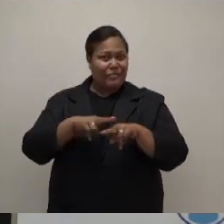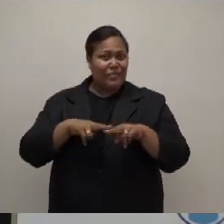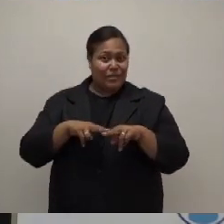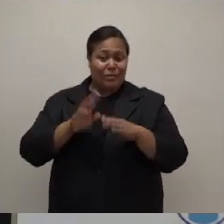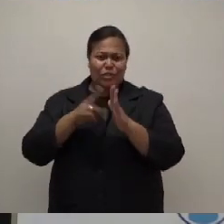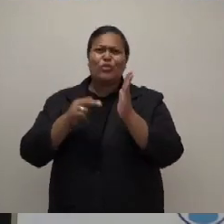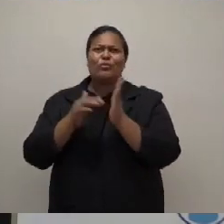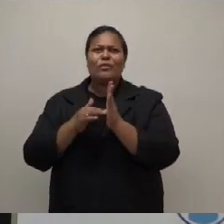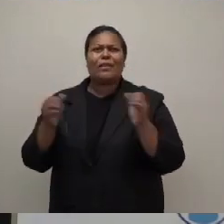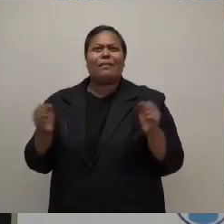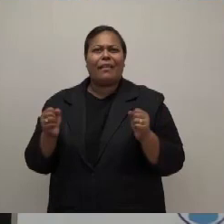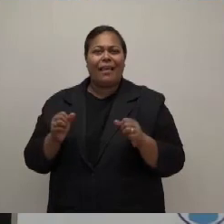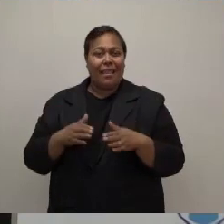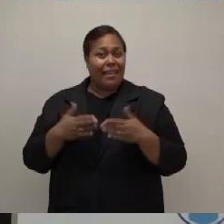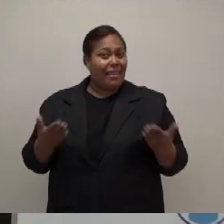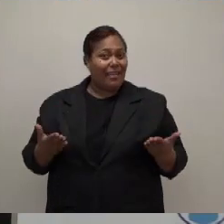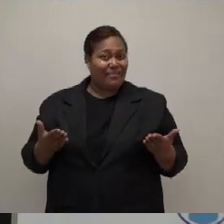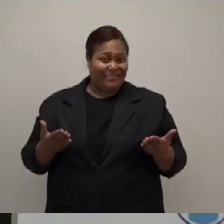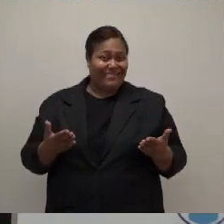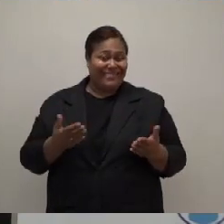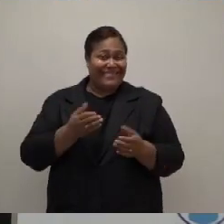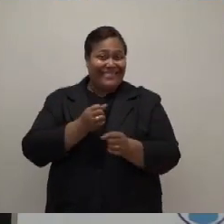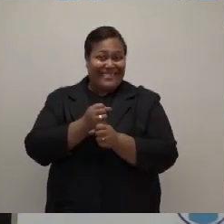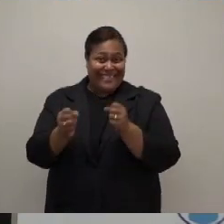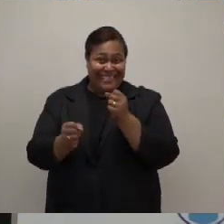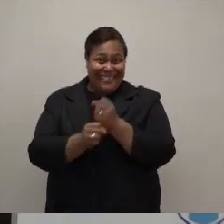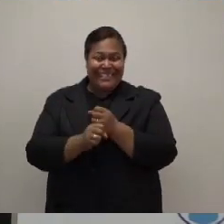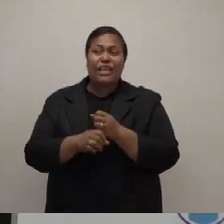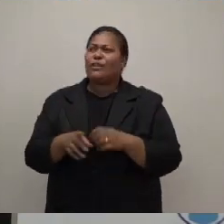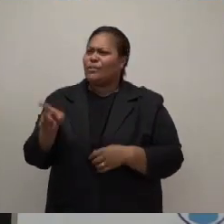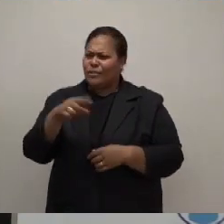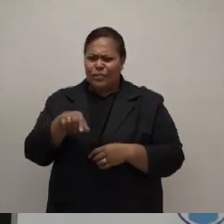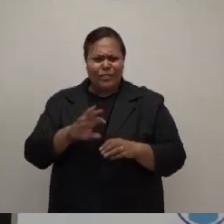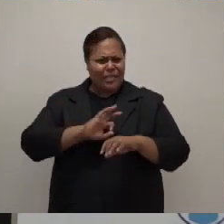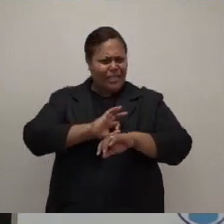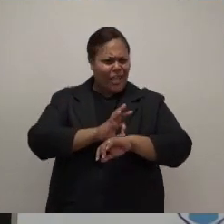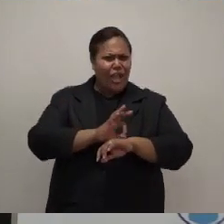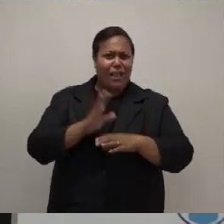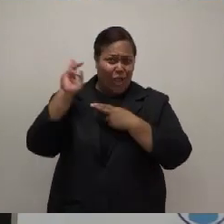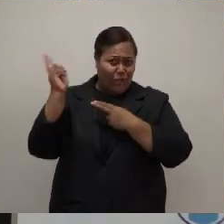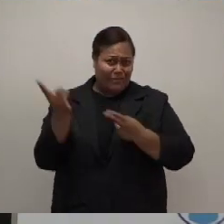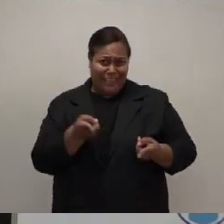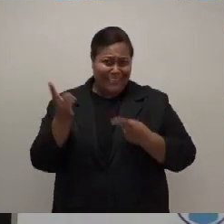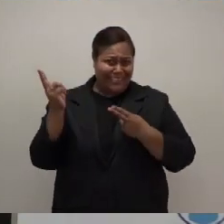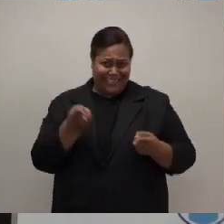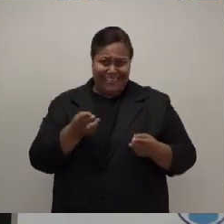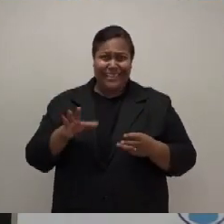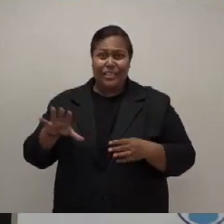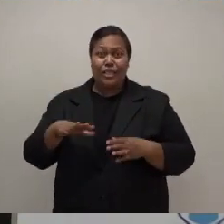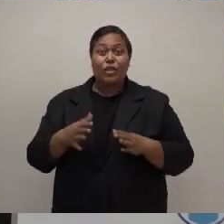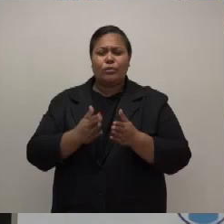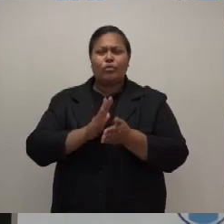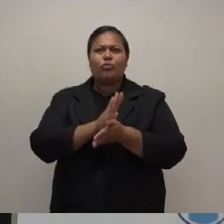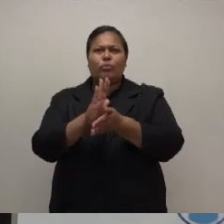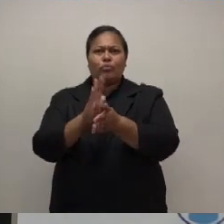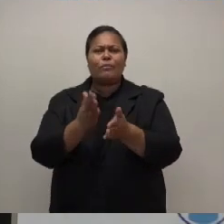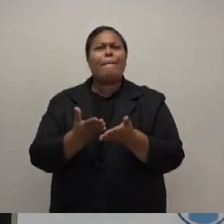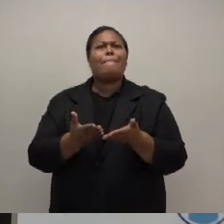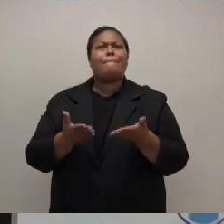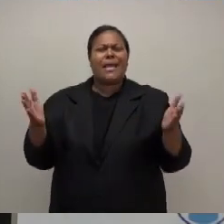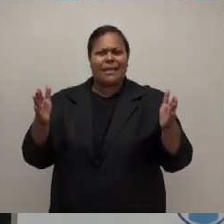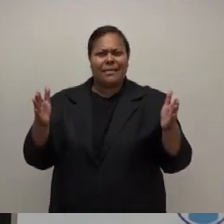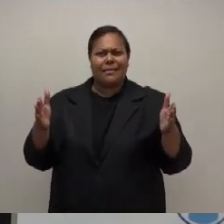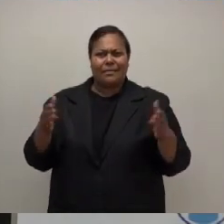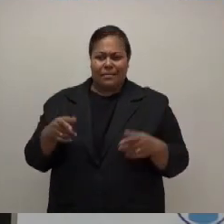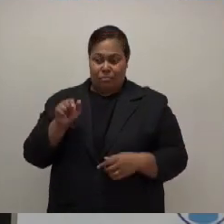season. As those in our hospitality sector know, these ships, particularly super yachts, produce